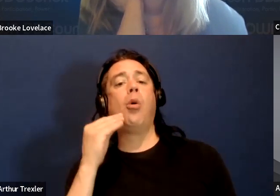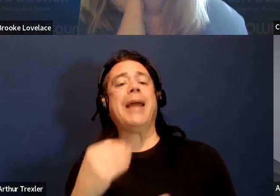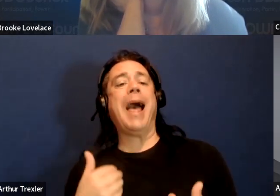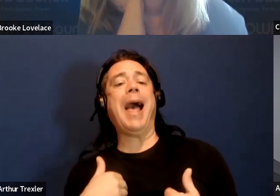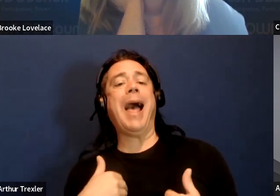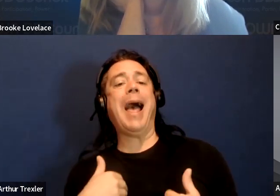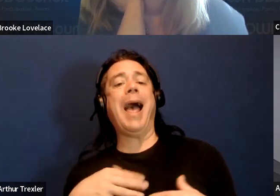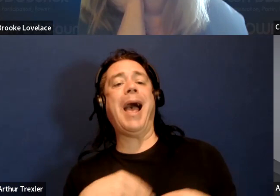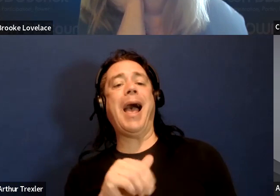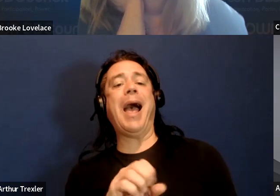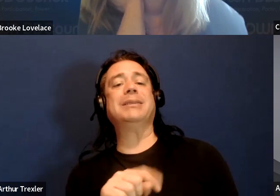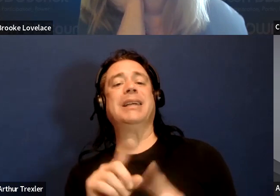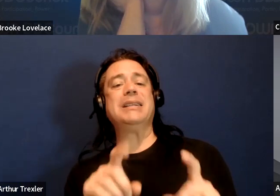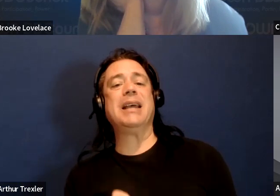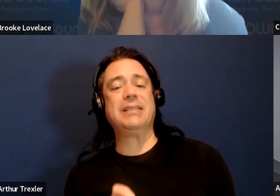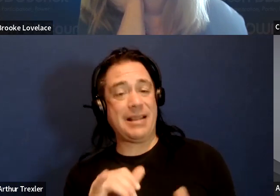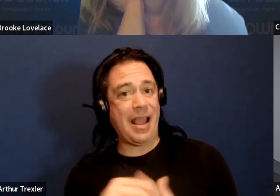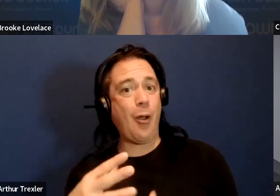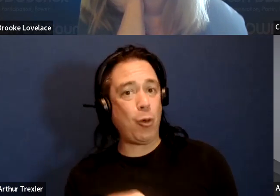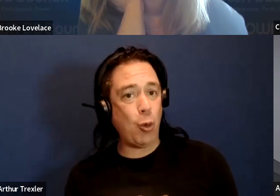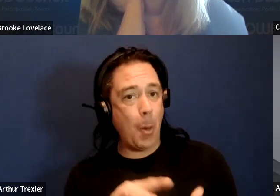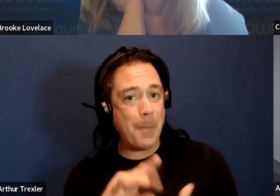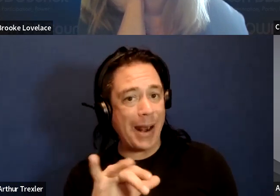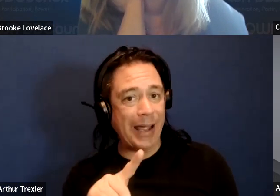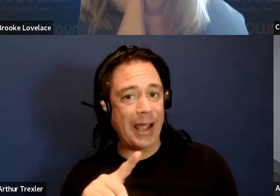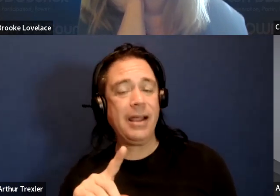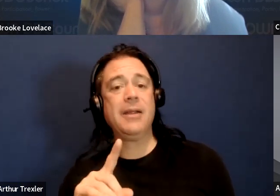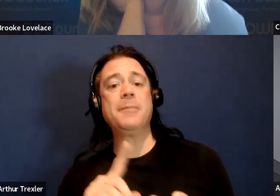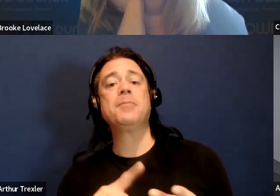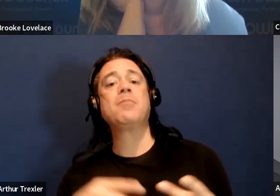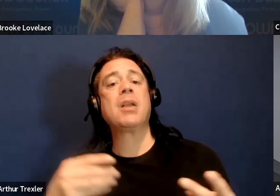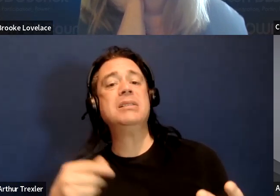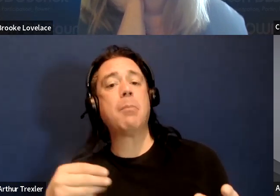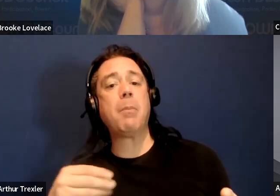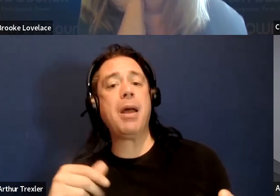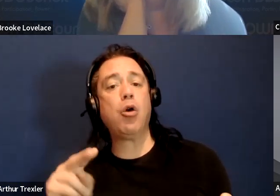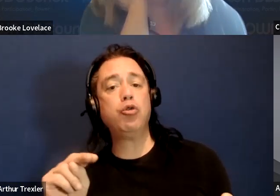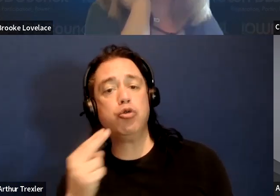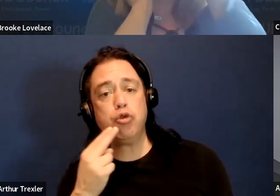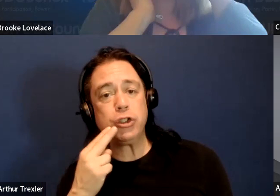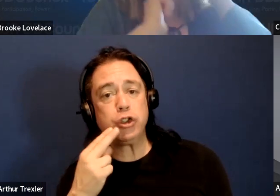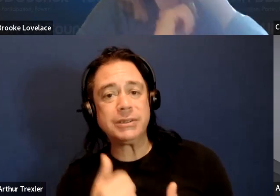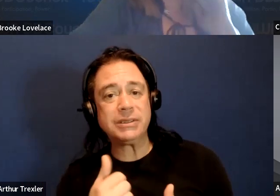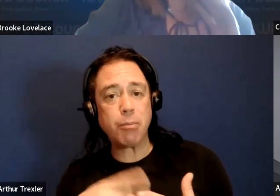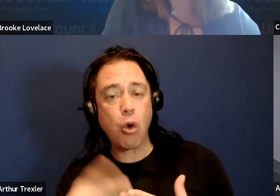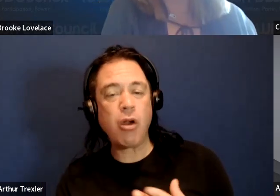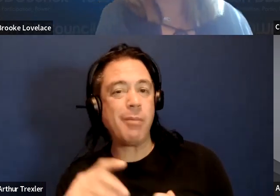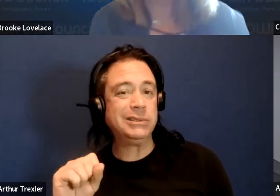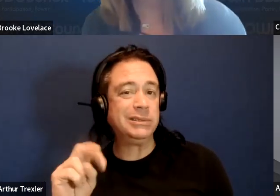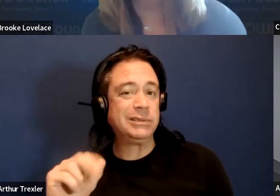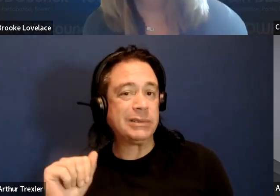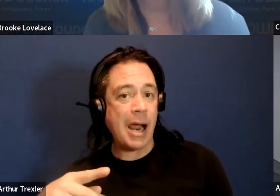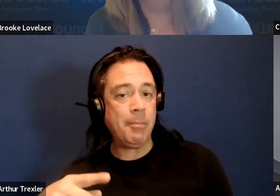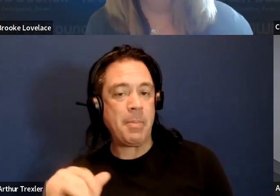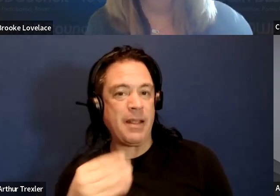benefit programs, which includes Medicaid. It includes the Supplemental Nutrition Assistance Program, or SNAP, which is the